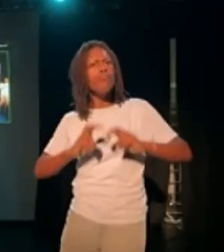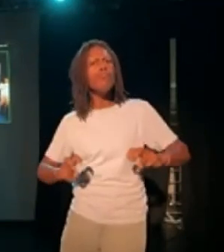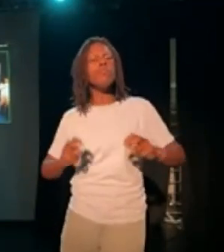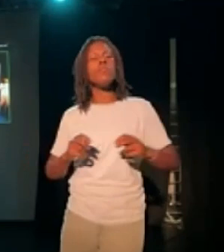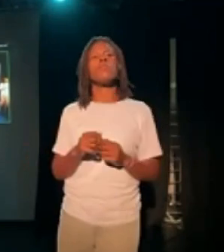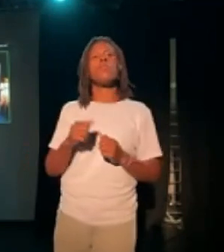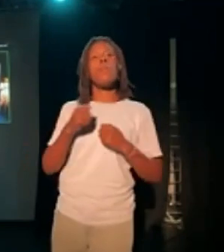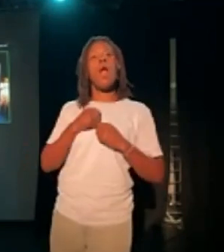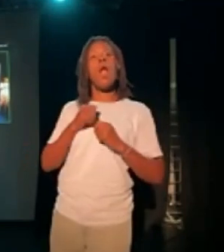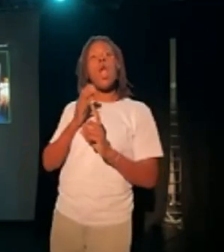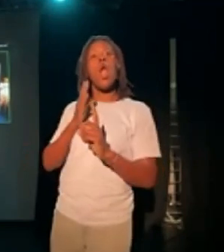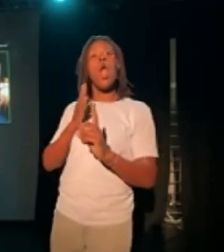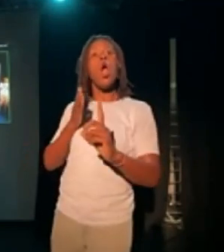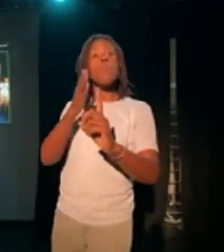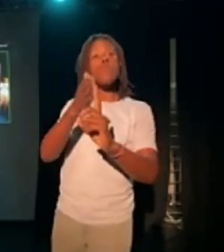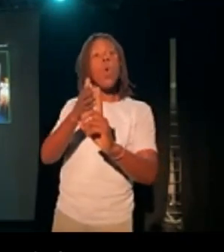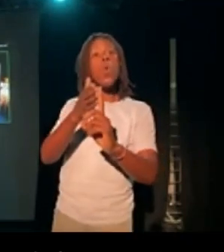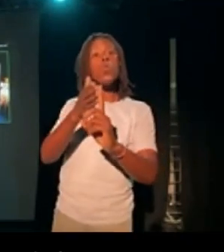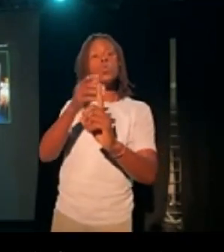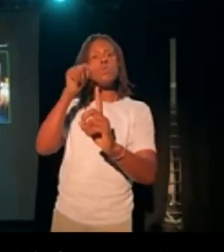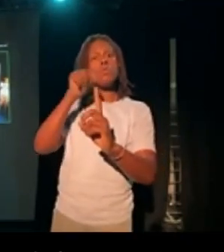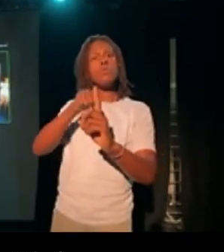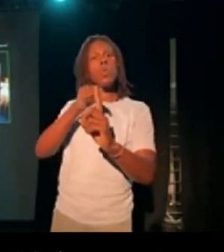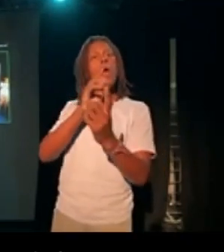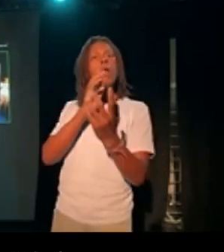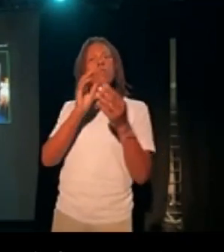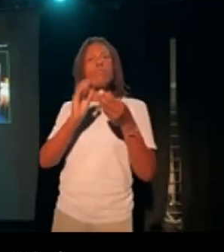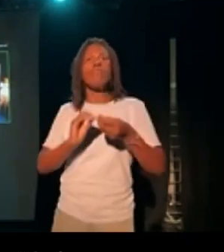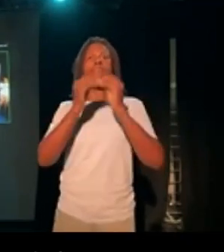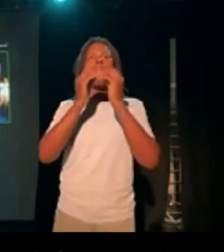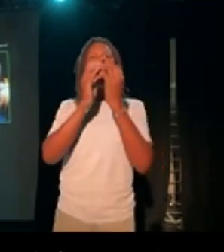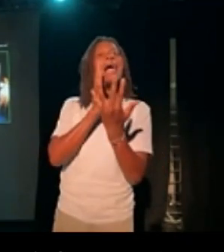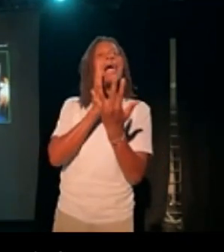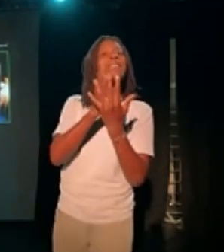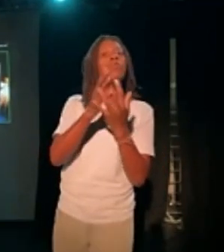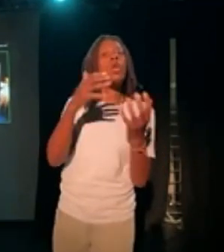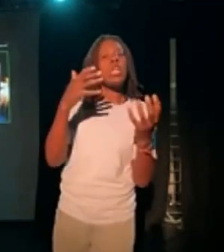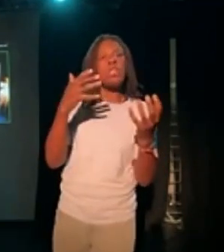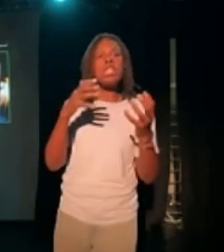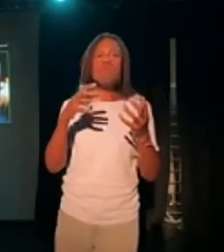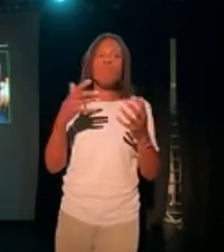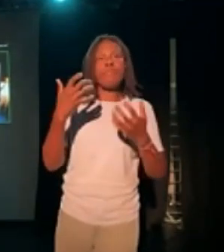accessible instruments before I even knew that that was a thing, that that was a career that I could get myself involved in.